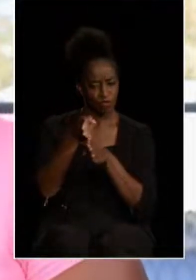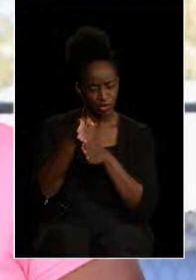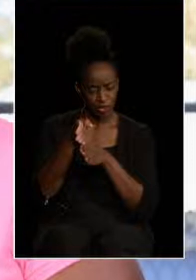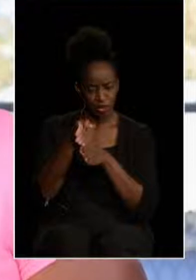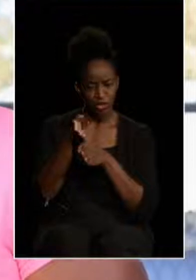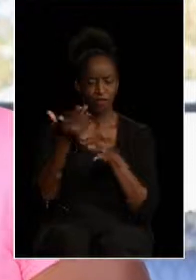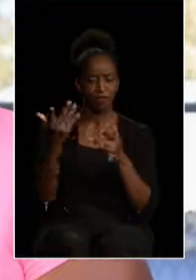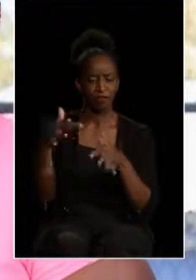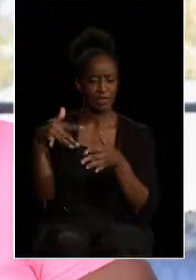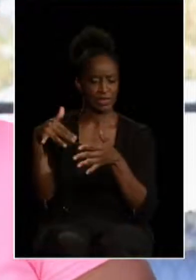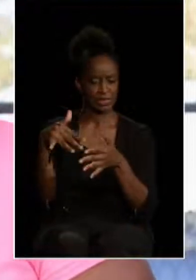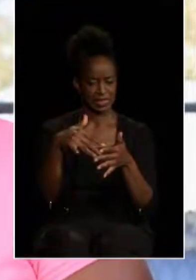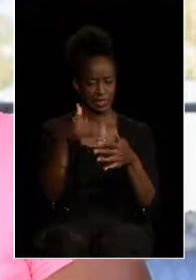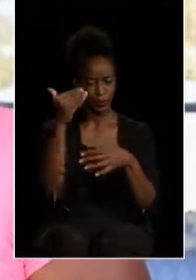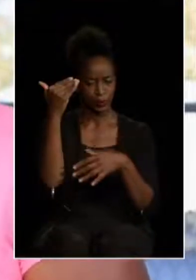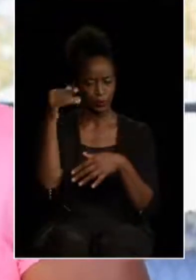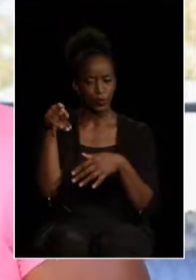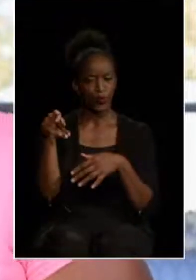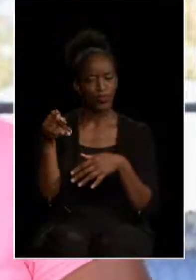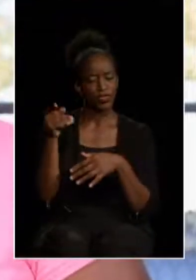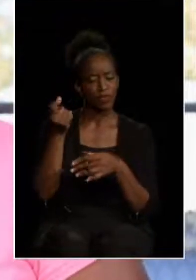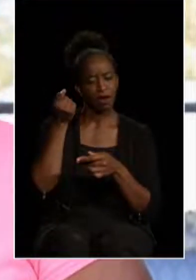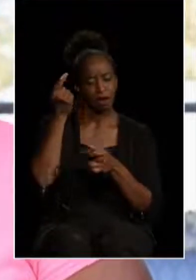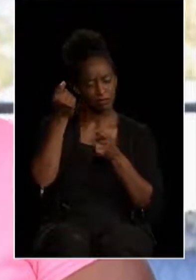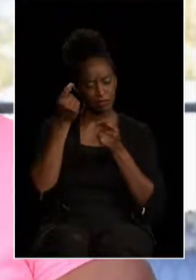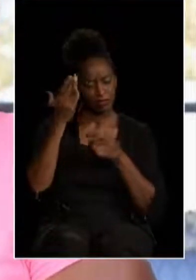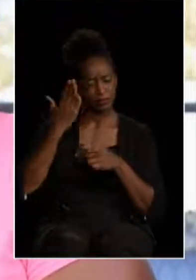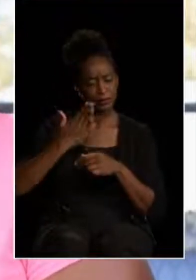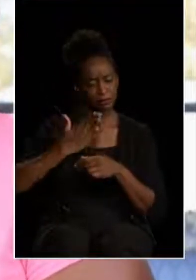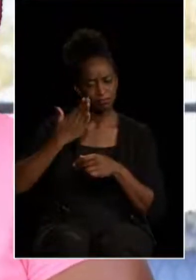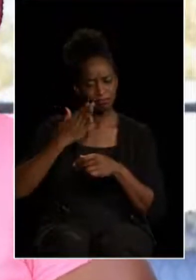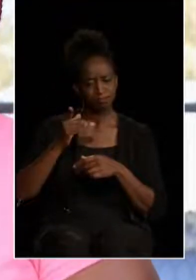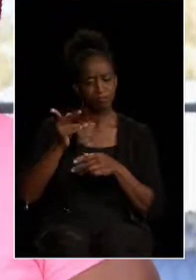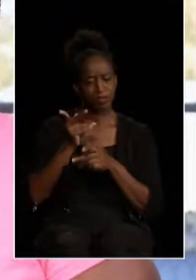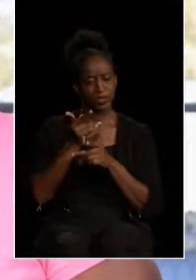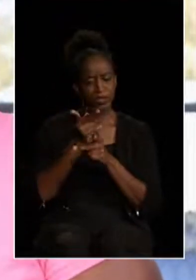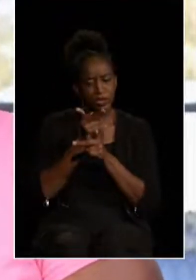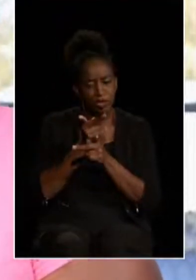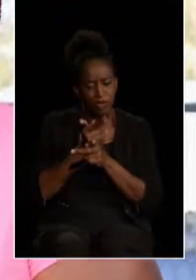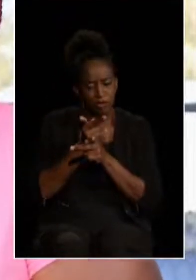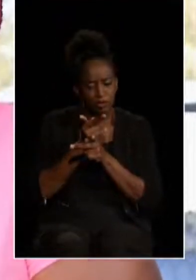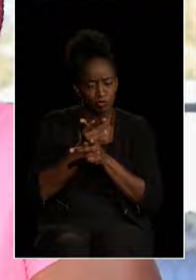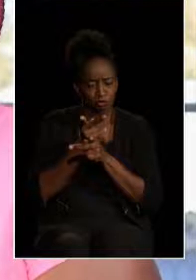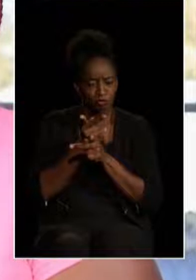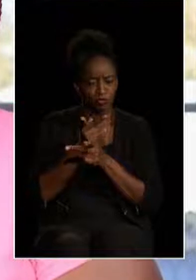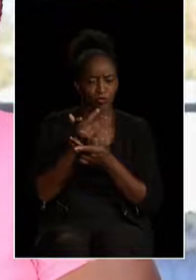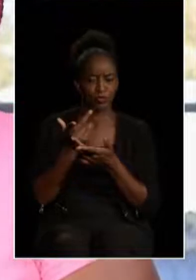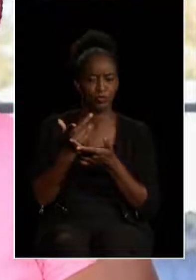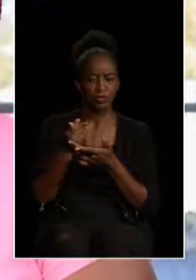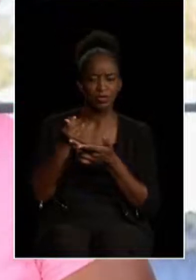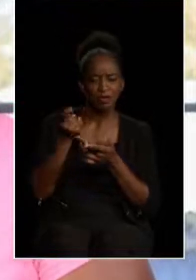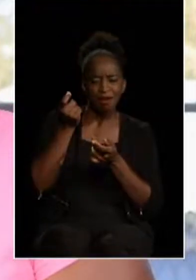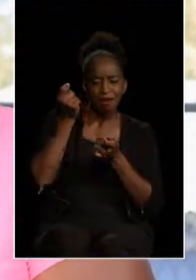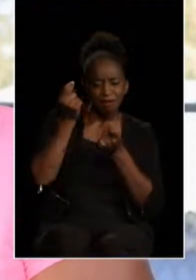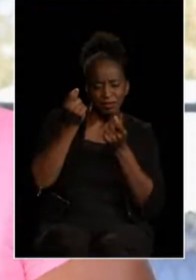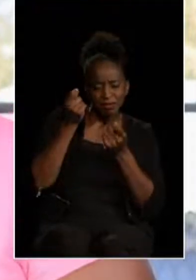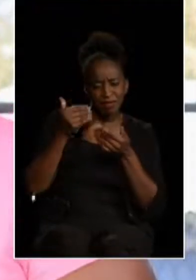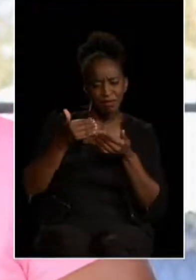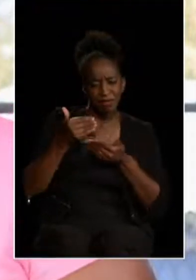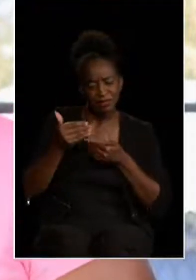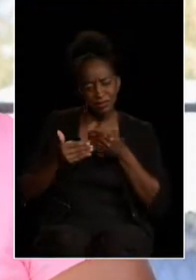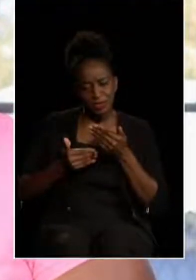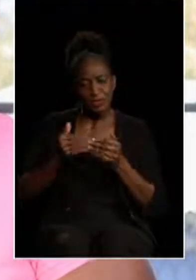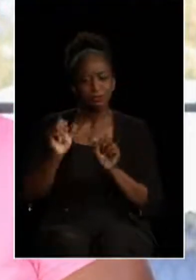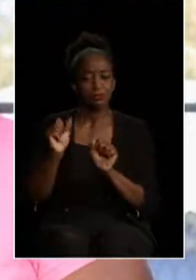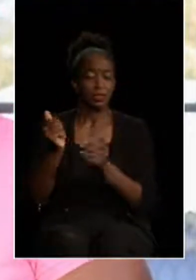gets you, who understands, and who cares, and who shows compassion, and who can help you through what you're